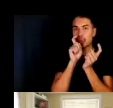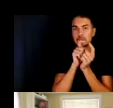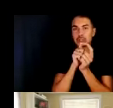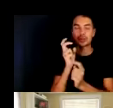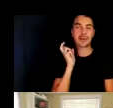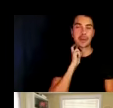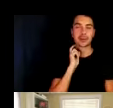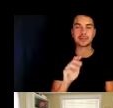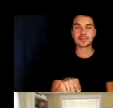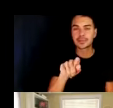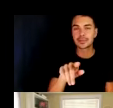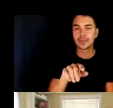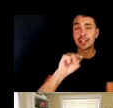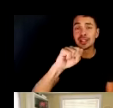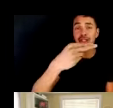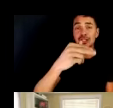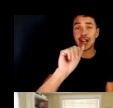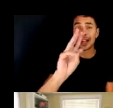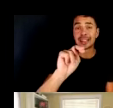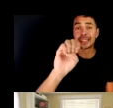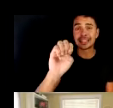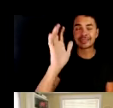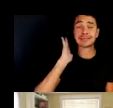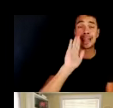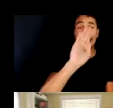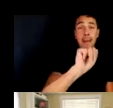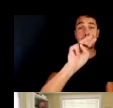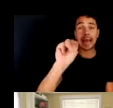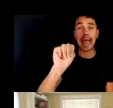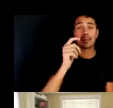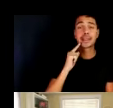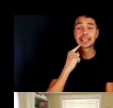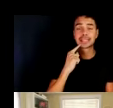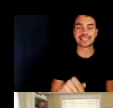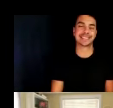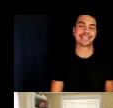Oh, Shawnee was a Eminem. Emily Witch.